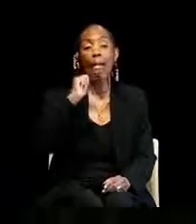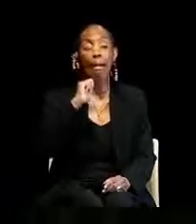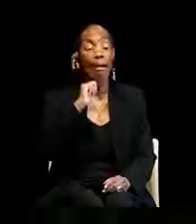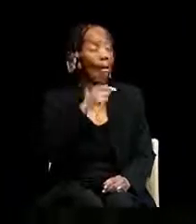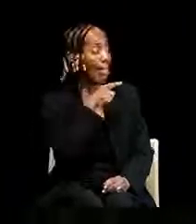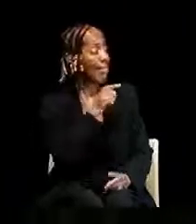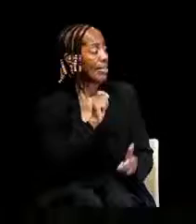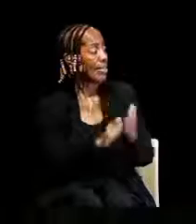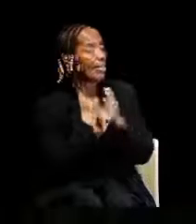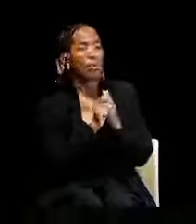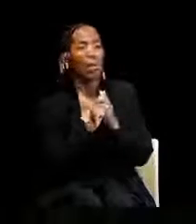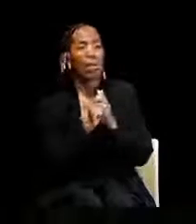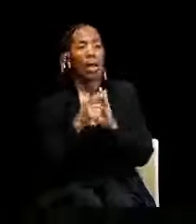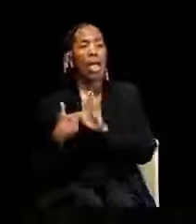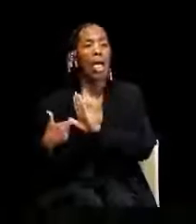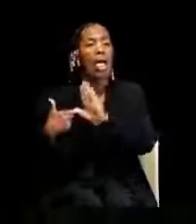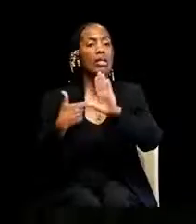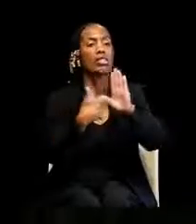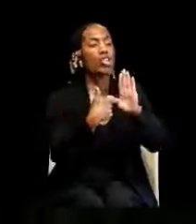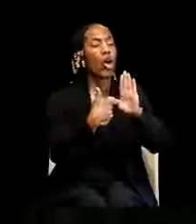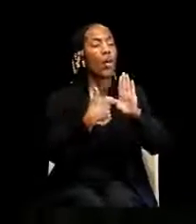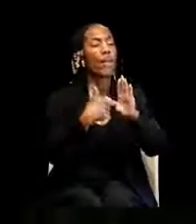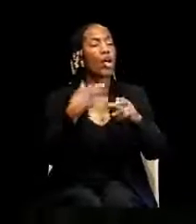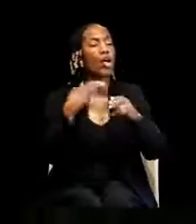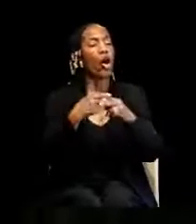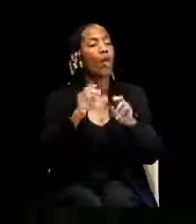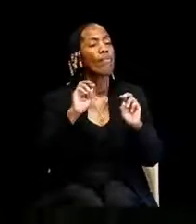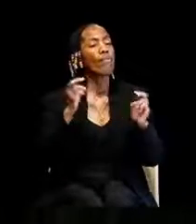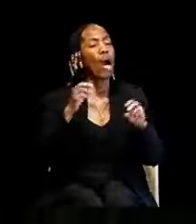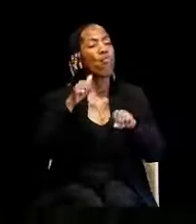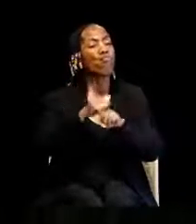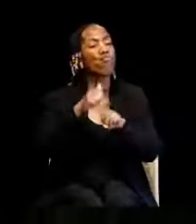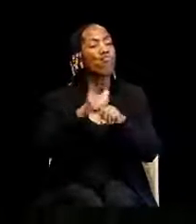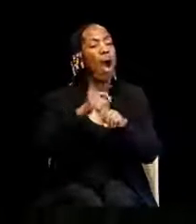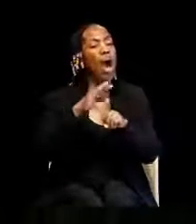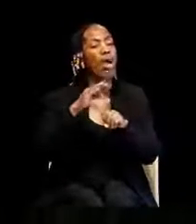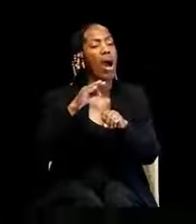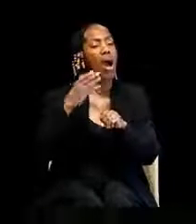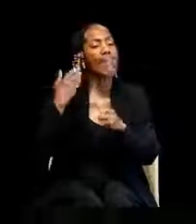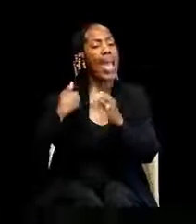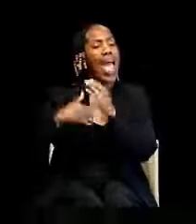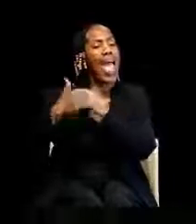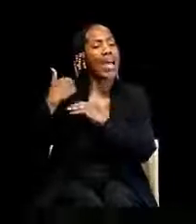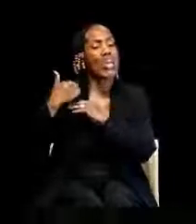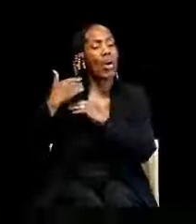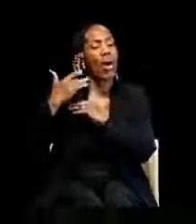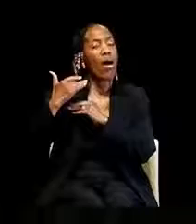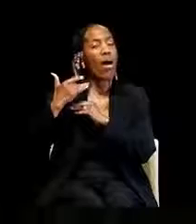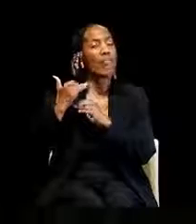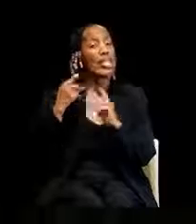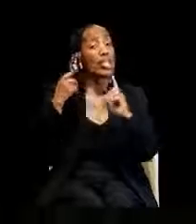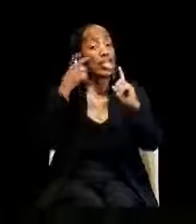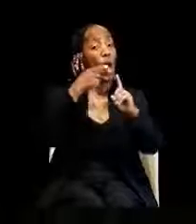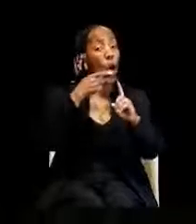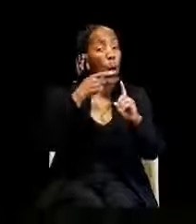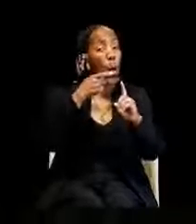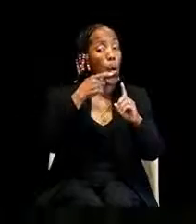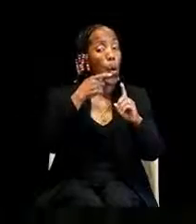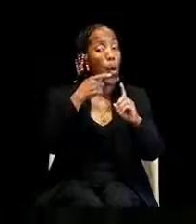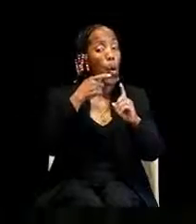an exhibit which was called Rock of the Ancestors. And the attempt of the exhibit was to be able